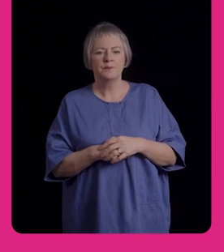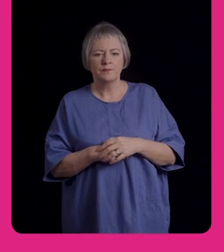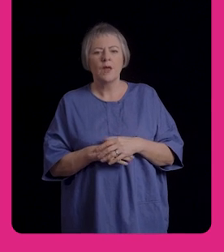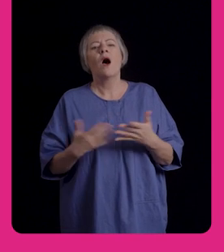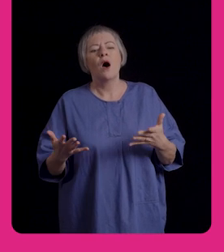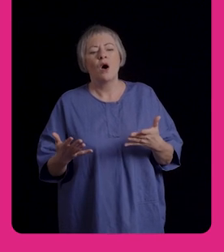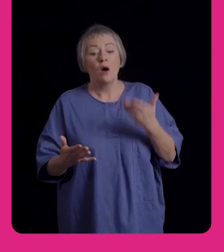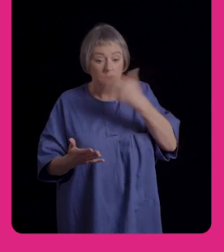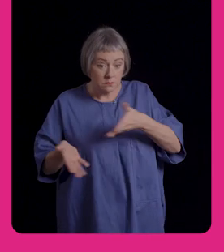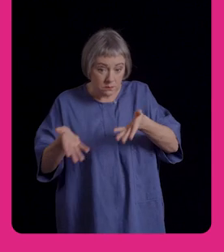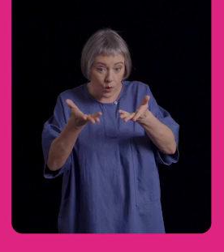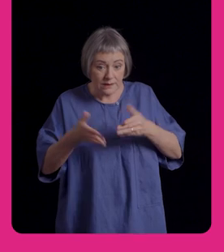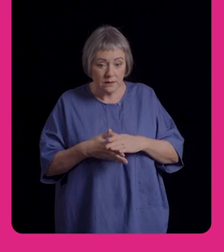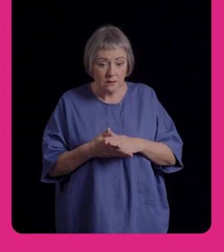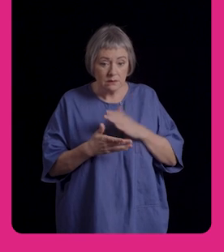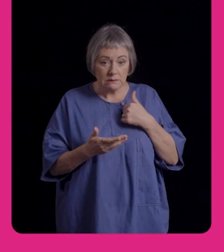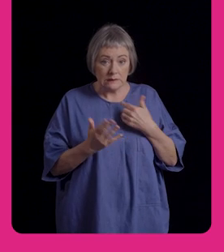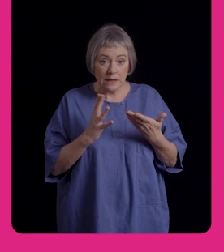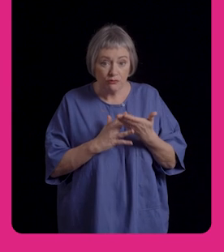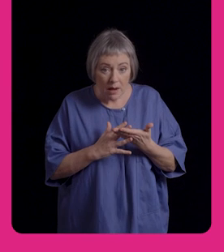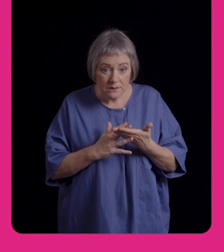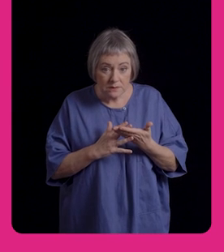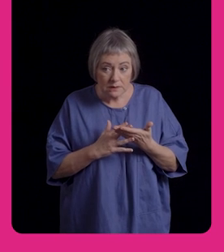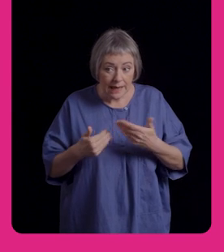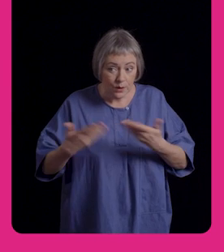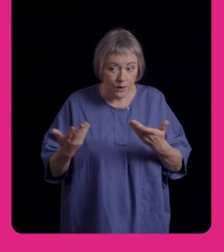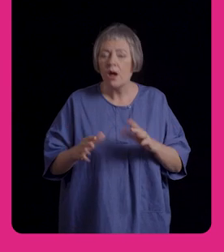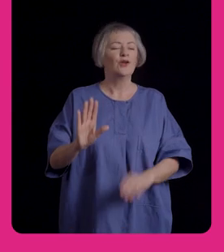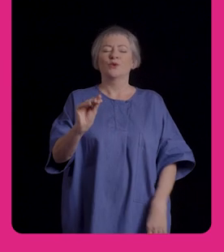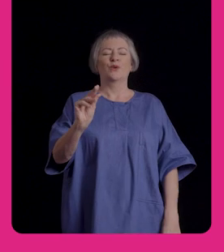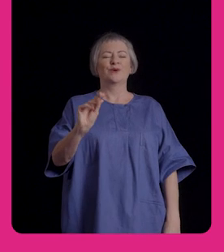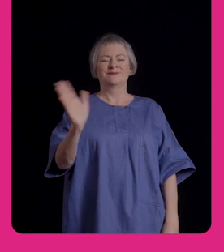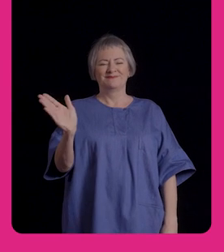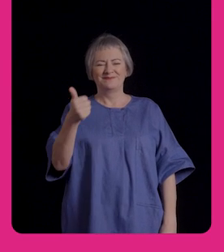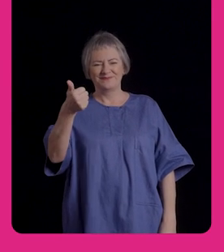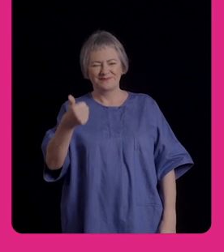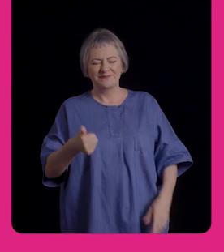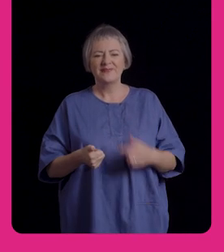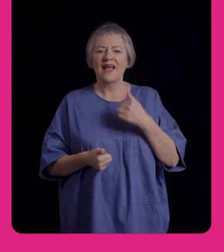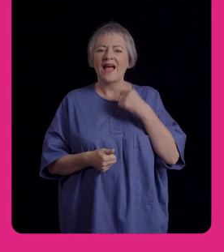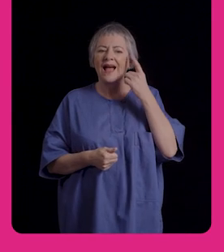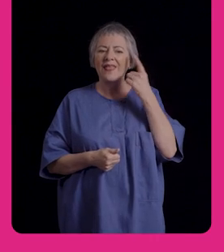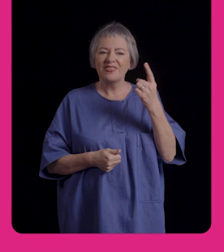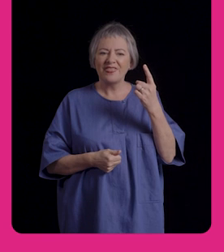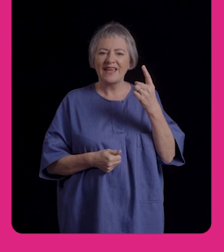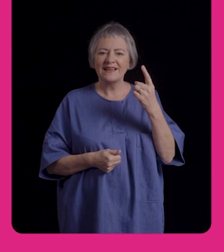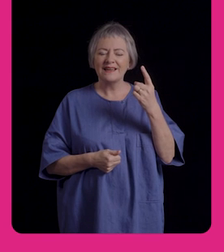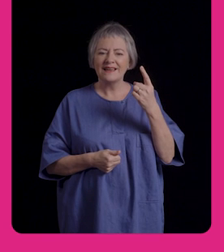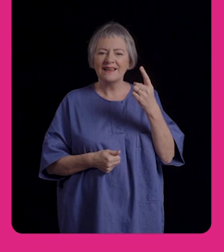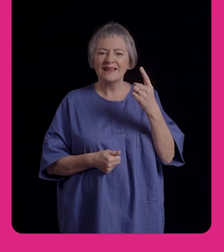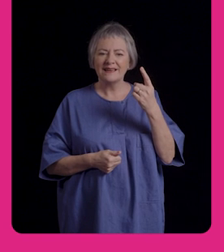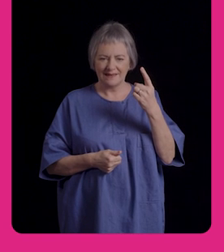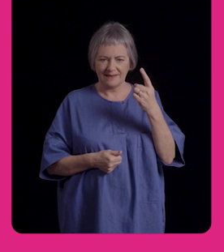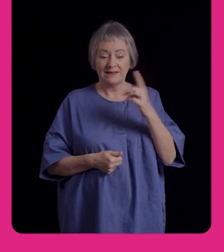And oh no, sorry, go ahead. Did I interrupt anyone? No, okay. So I think that,